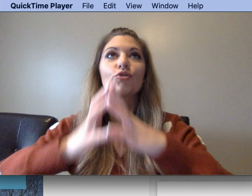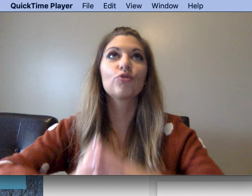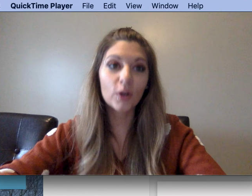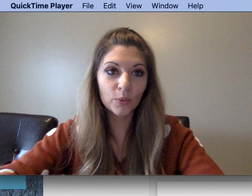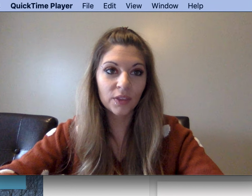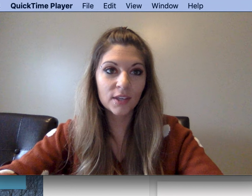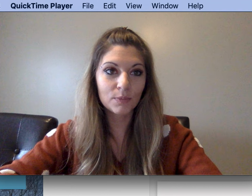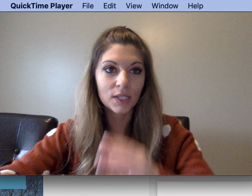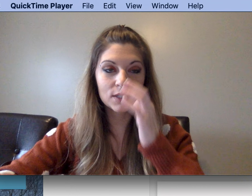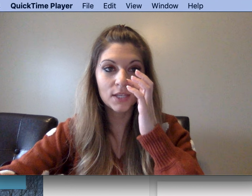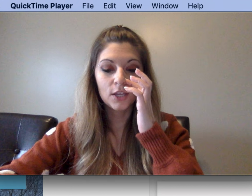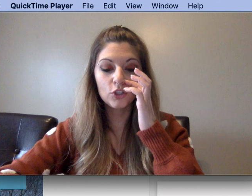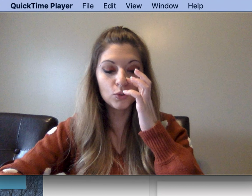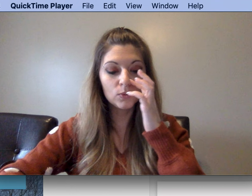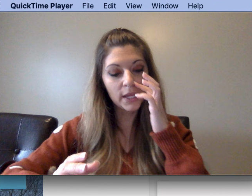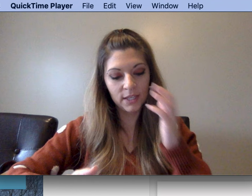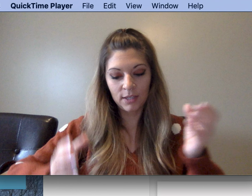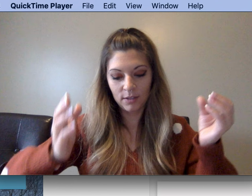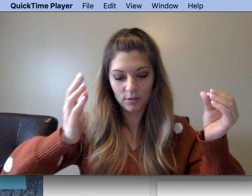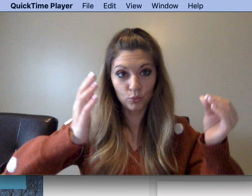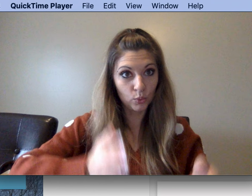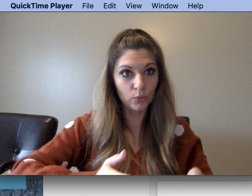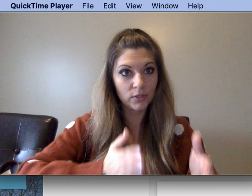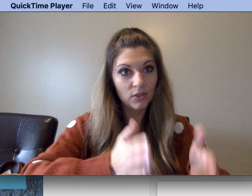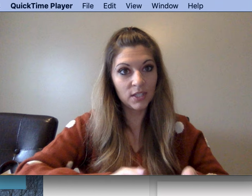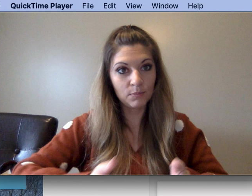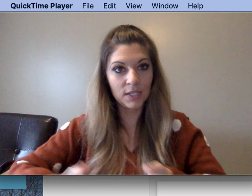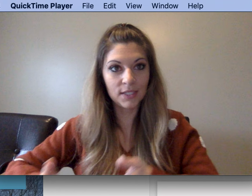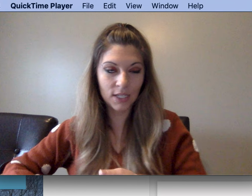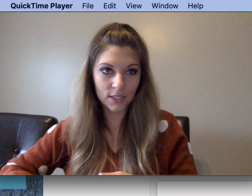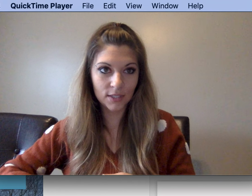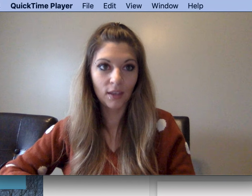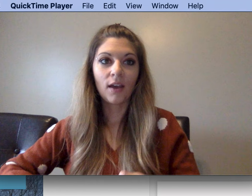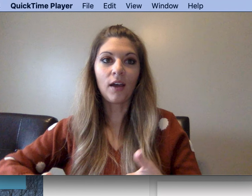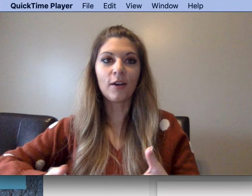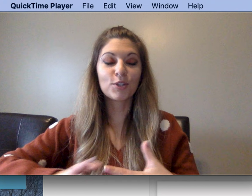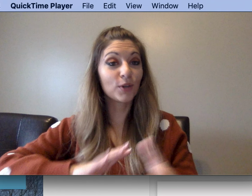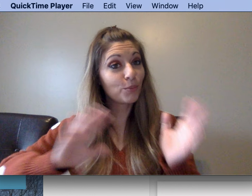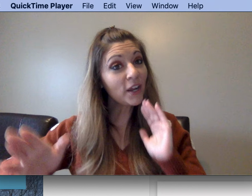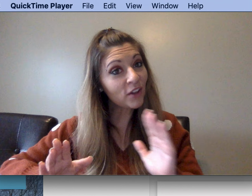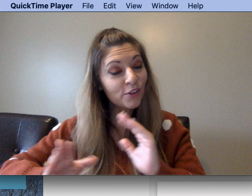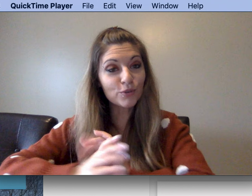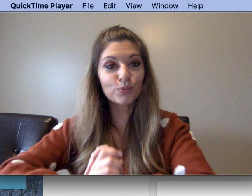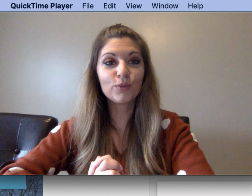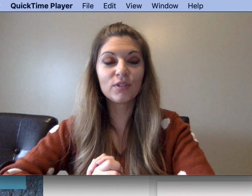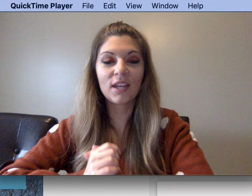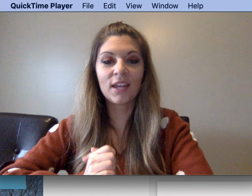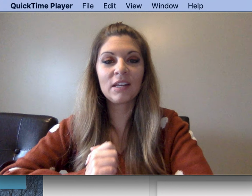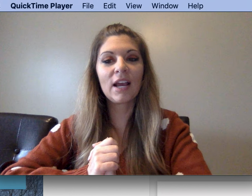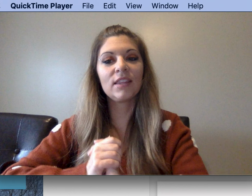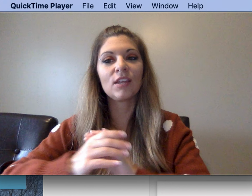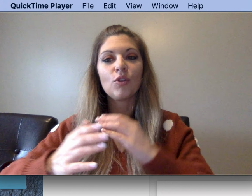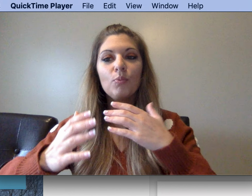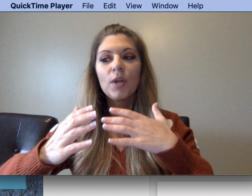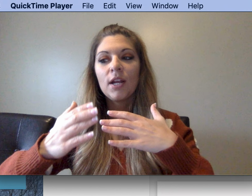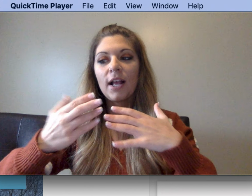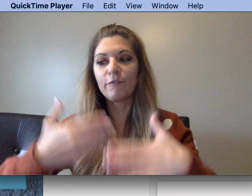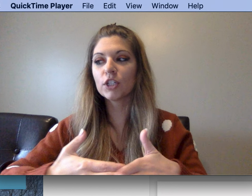going to struggle with this because you like rules. This means this. So we're going to break a lot of those rules, and I